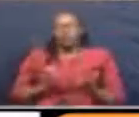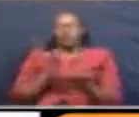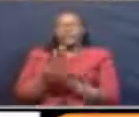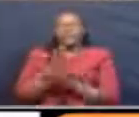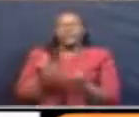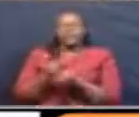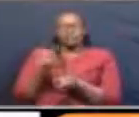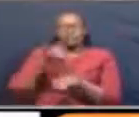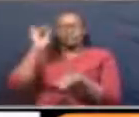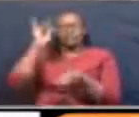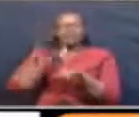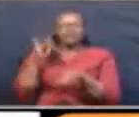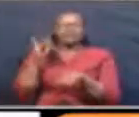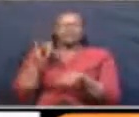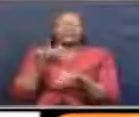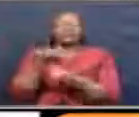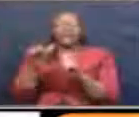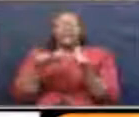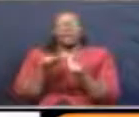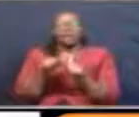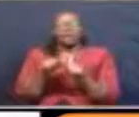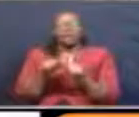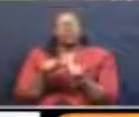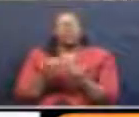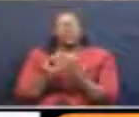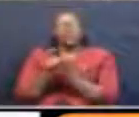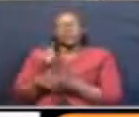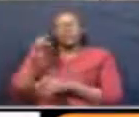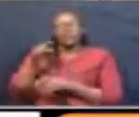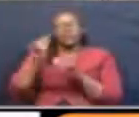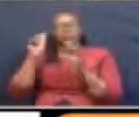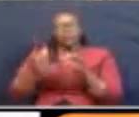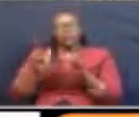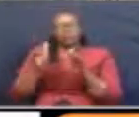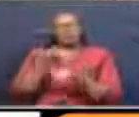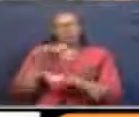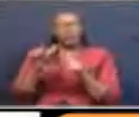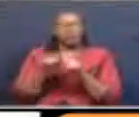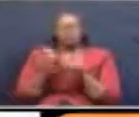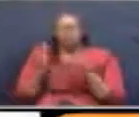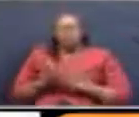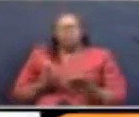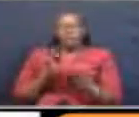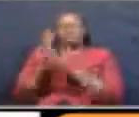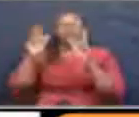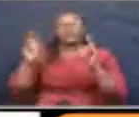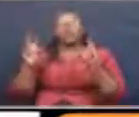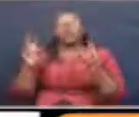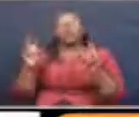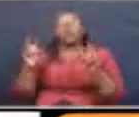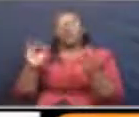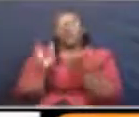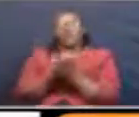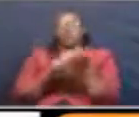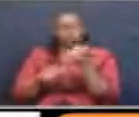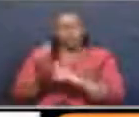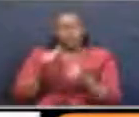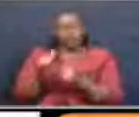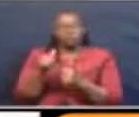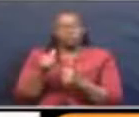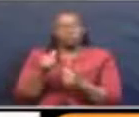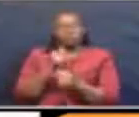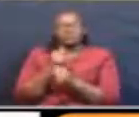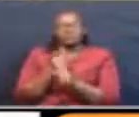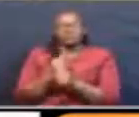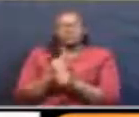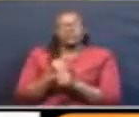rights, and we are very sensitive about the tripartite tripology, that we have to be very careful about human rights issues. The